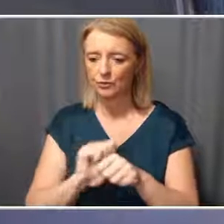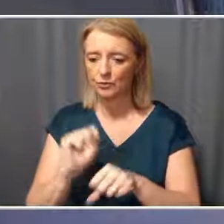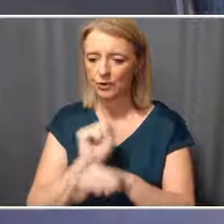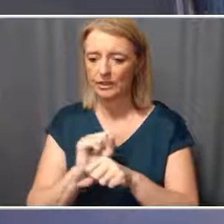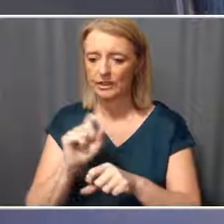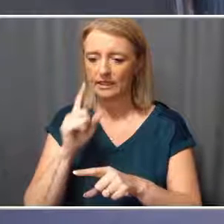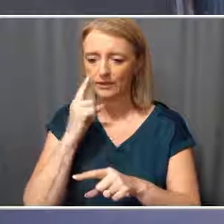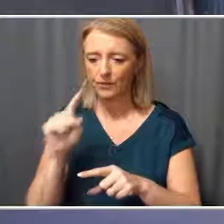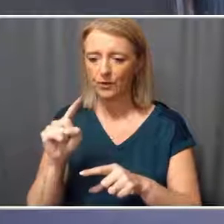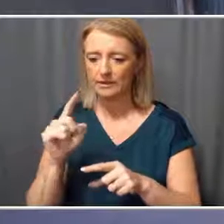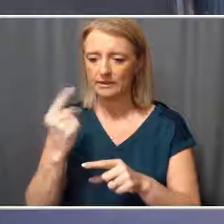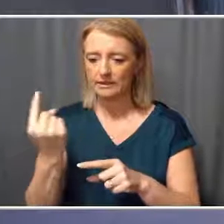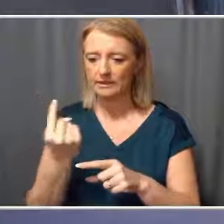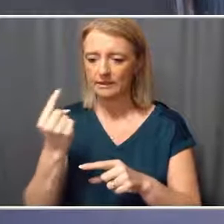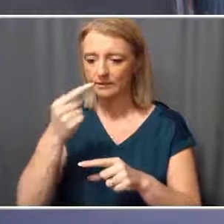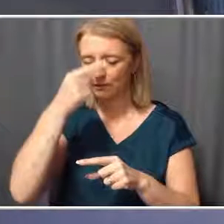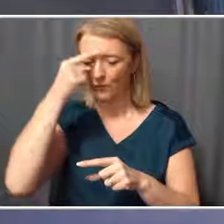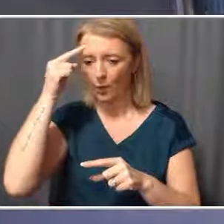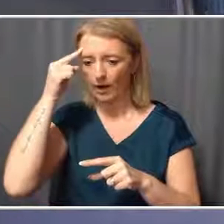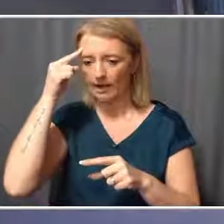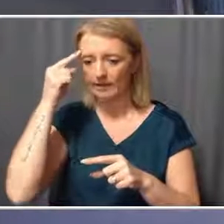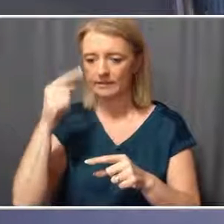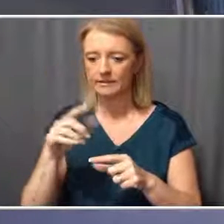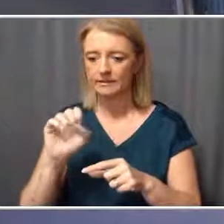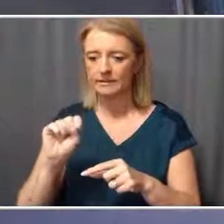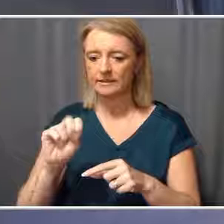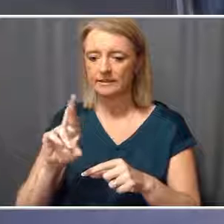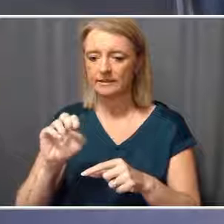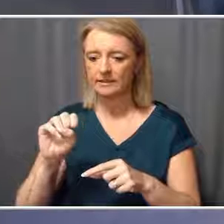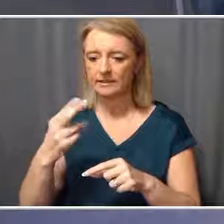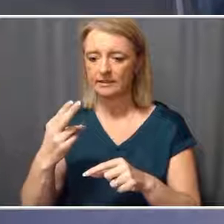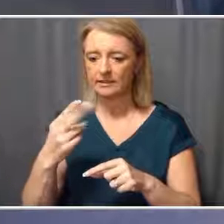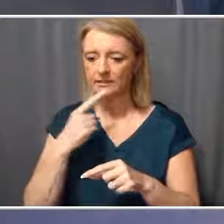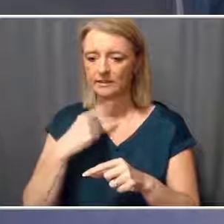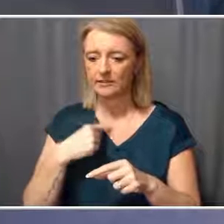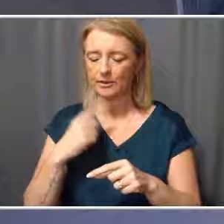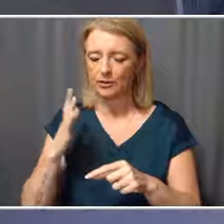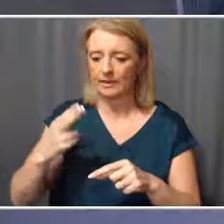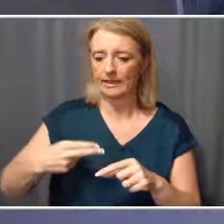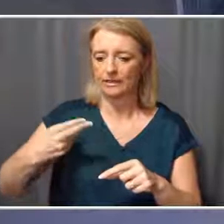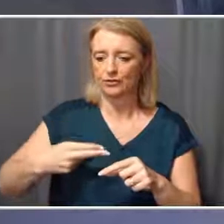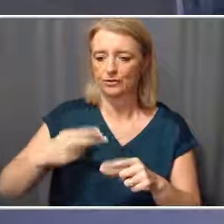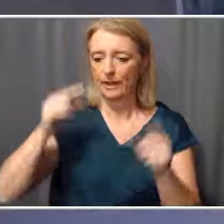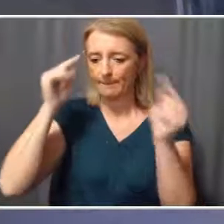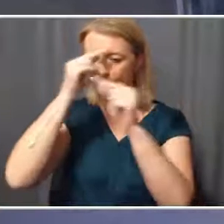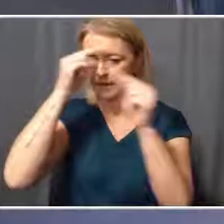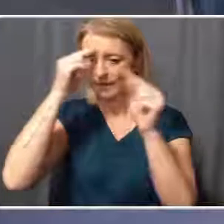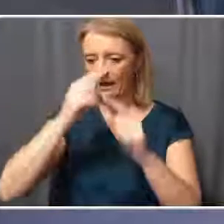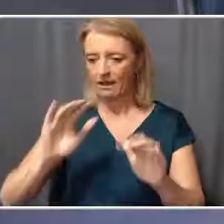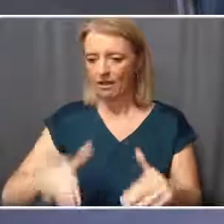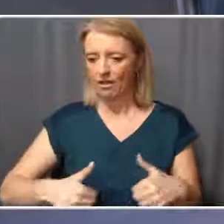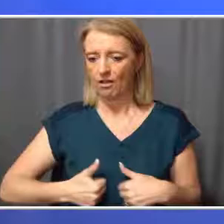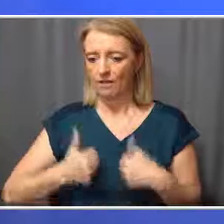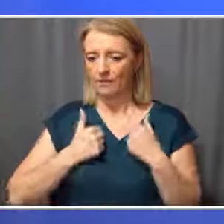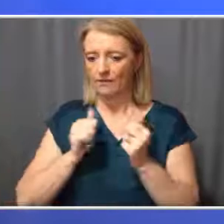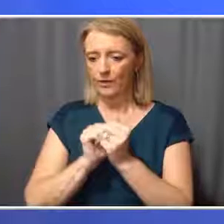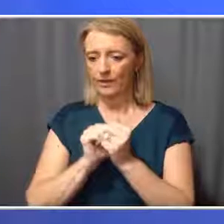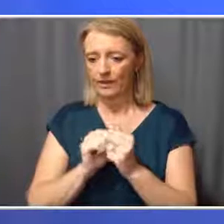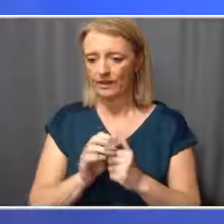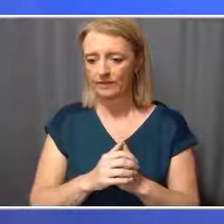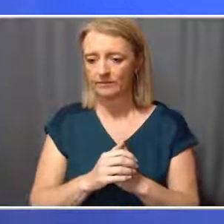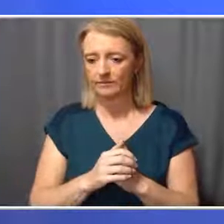Everything, we always thought they were sinus headaches is the term that we used for it. But I got educated and learned that they were migraines. And then